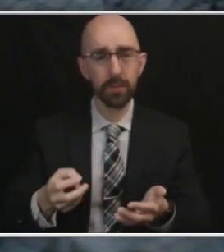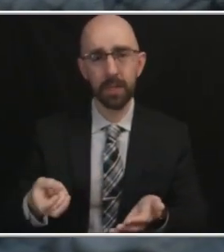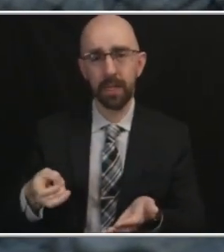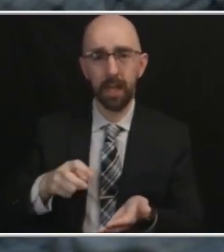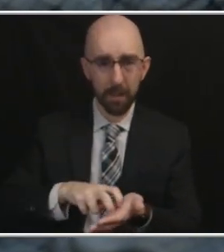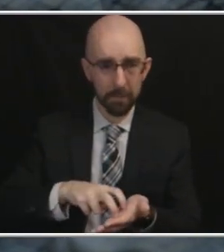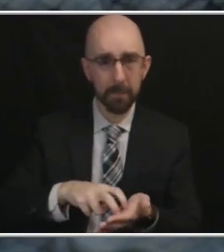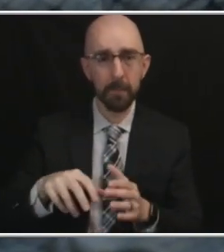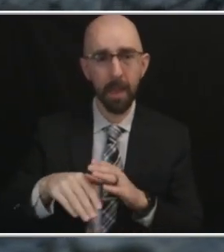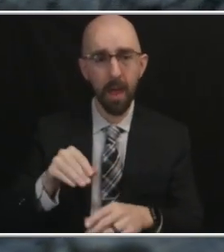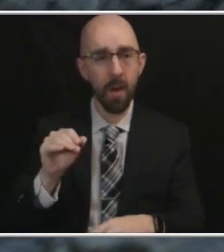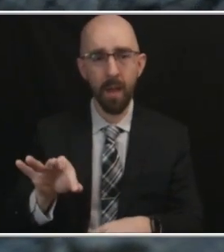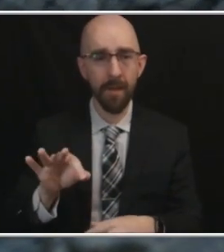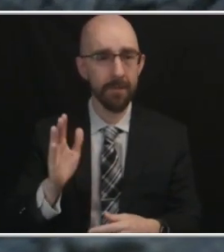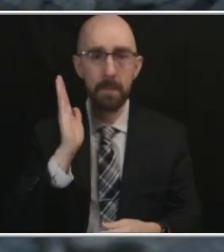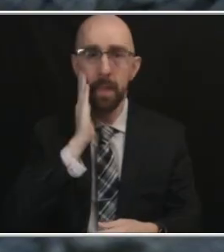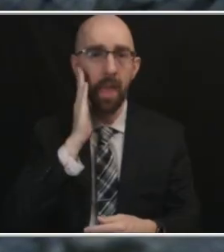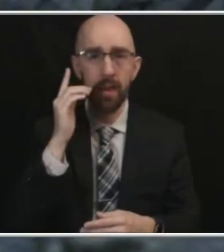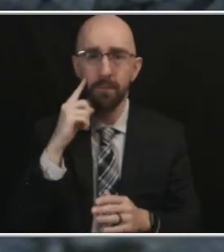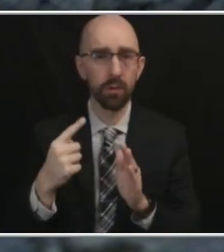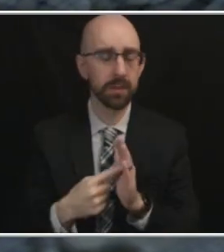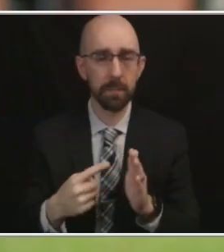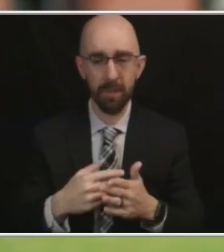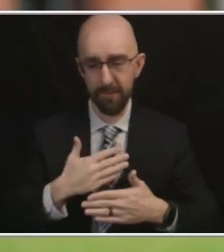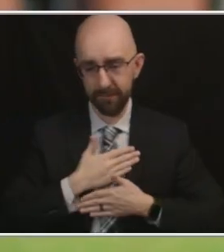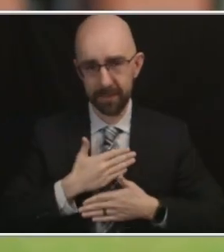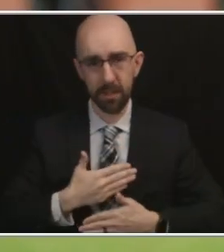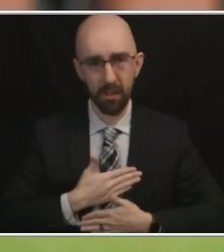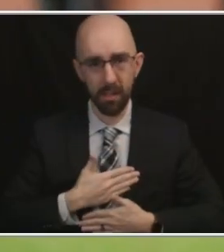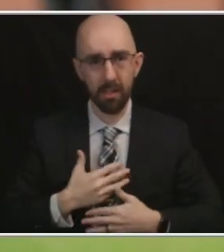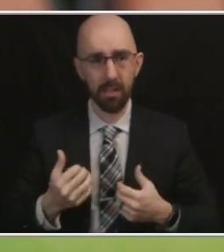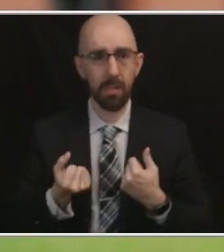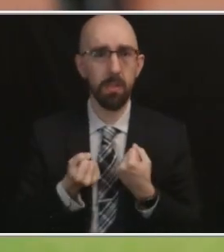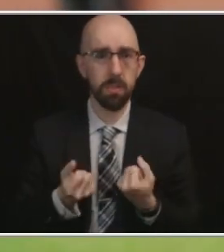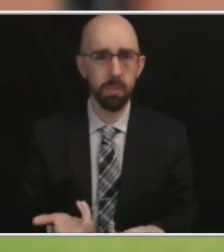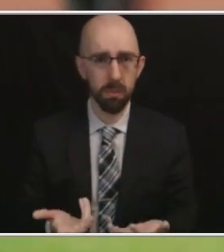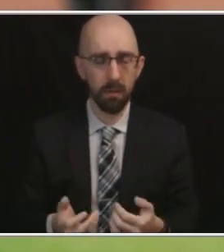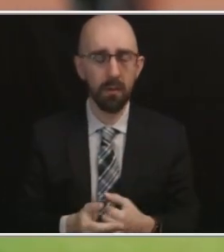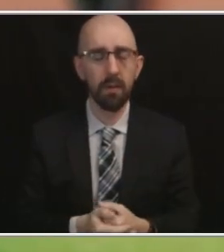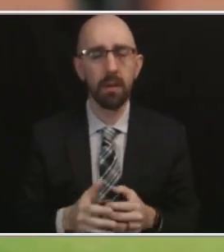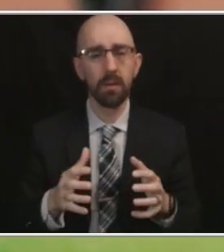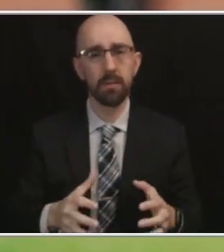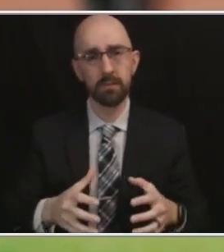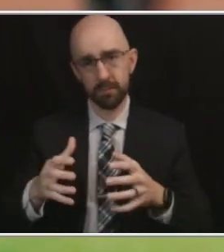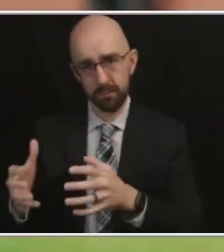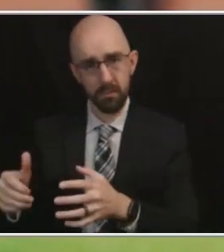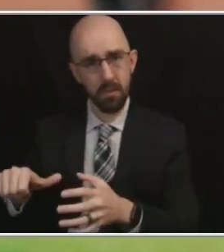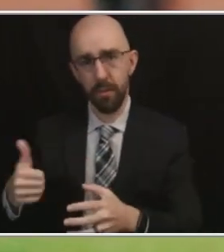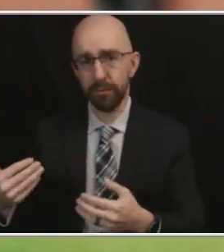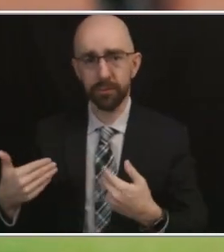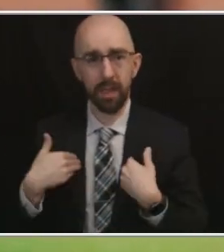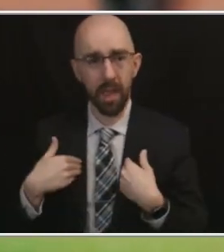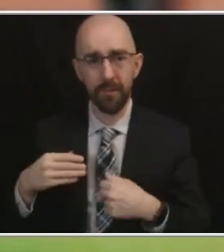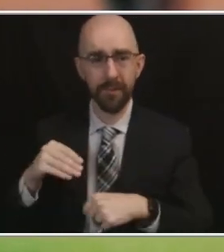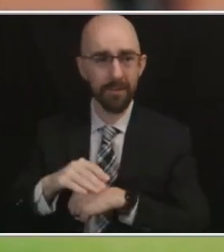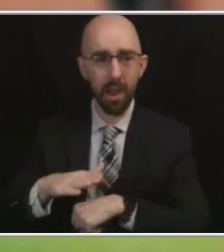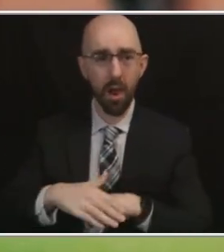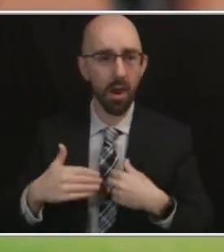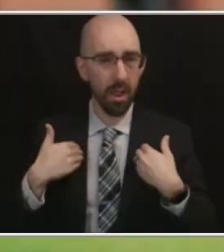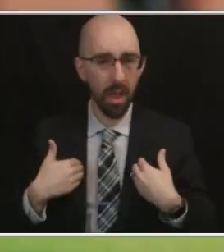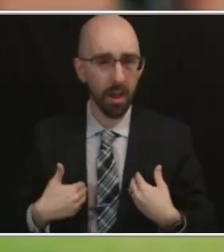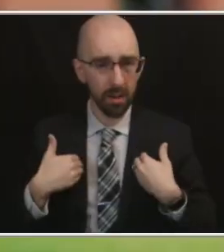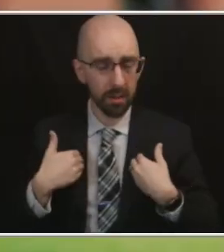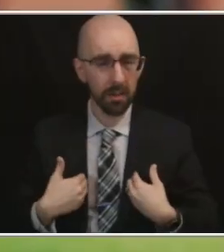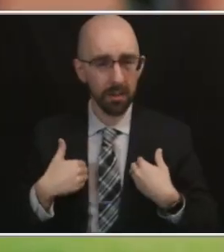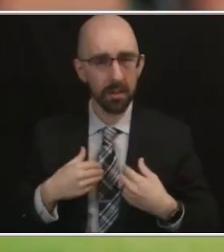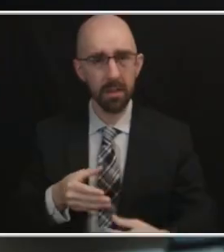of bed, in terms of physical deconditioning. Other patients have effects on their lungs that are